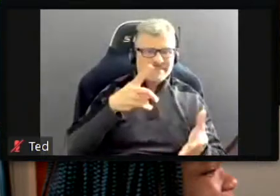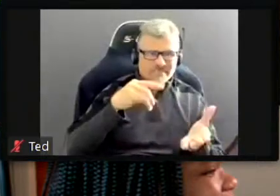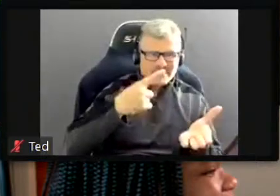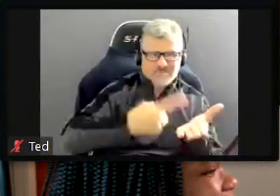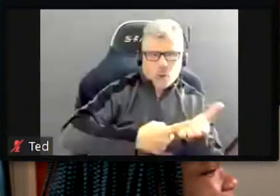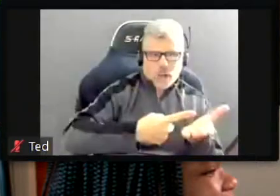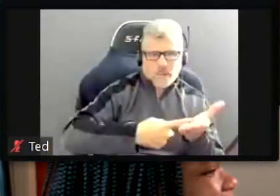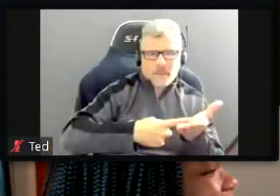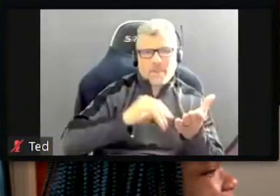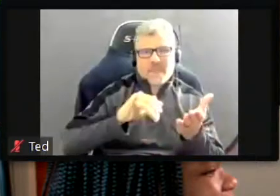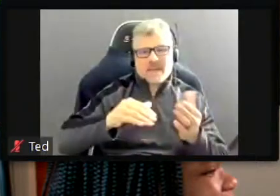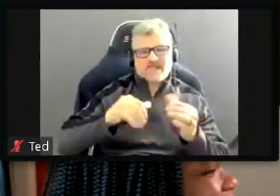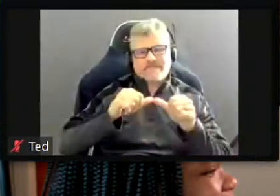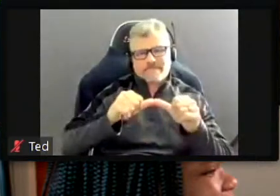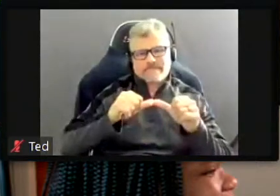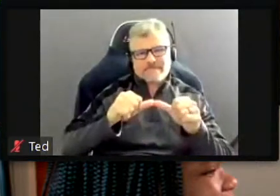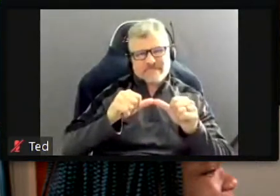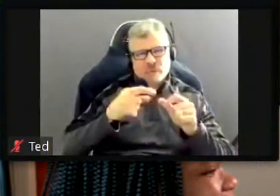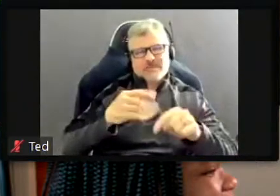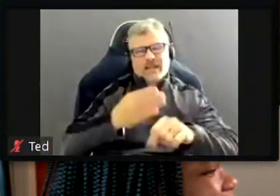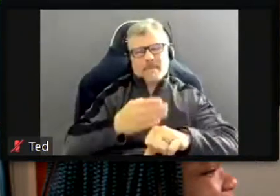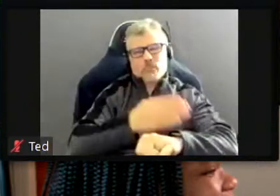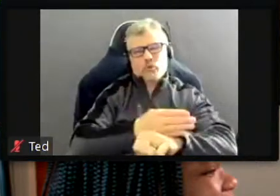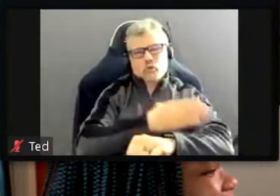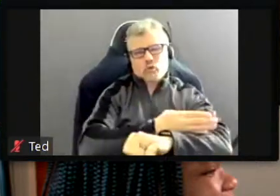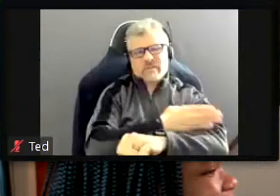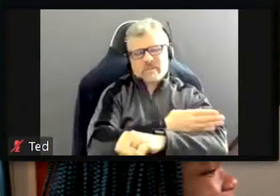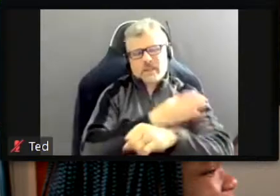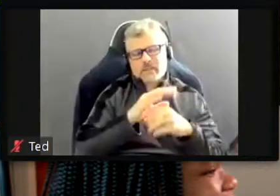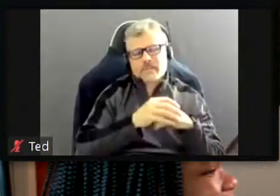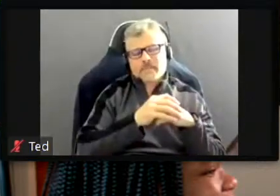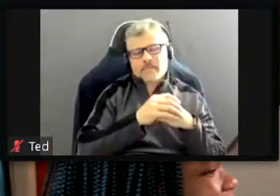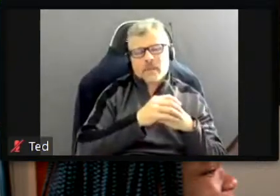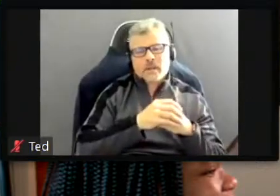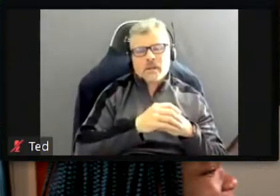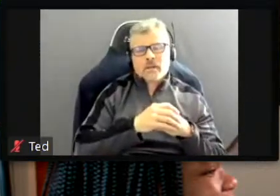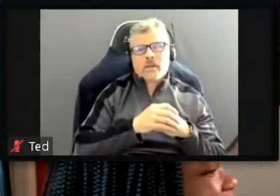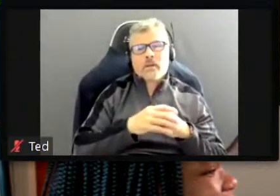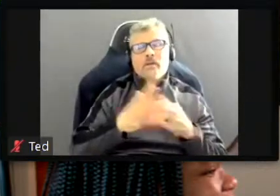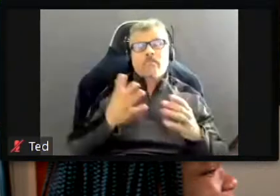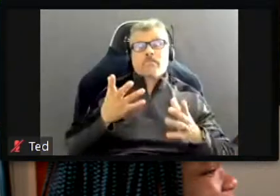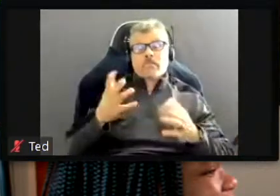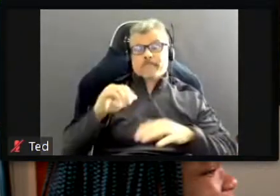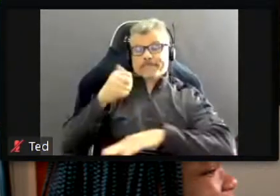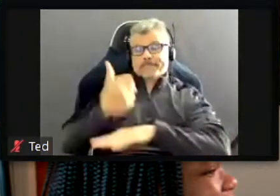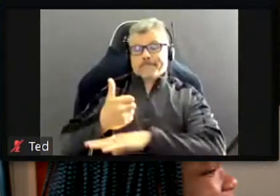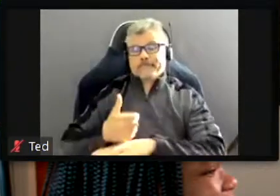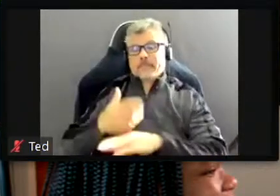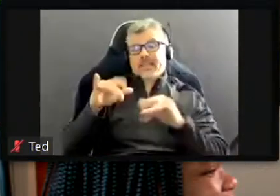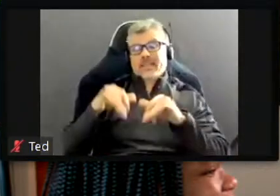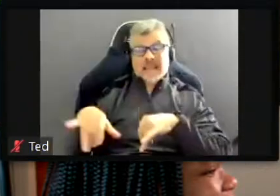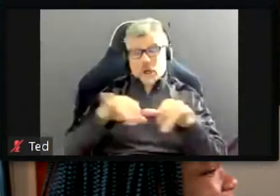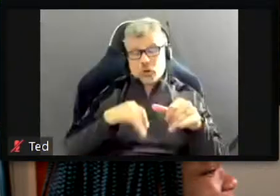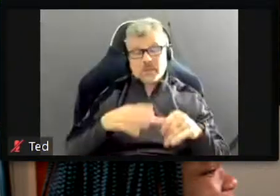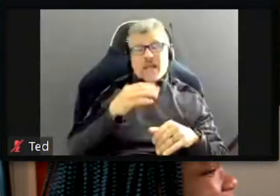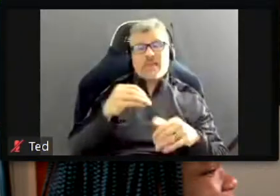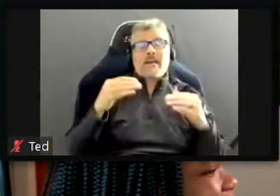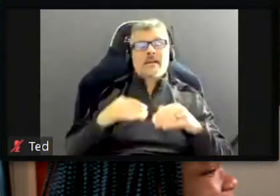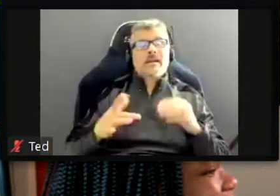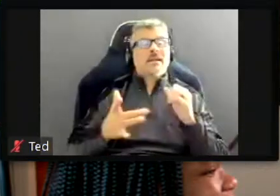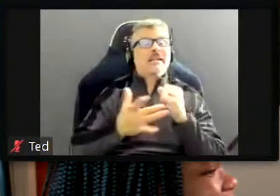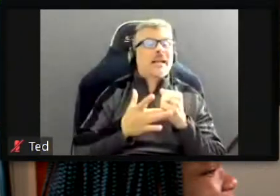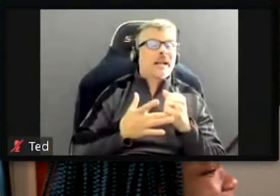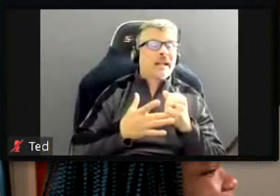continuous improvement cycle, the setting up of standards, and then technical assistance,